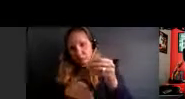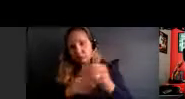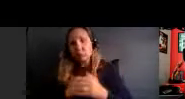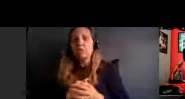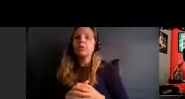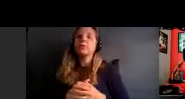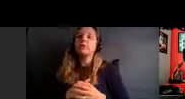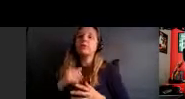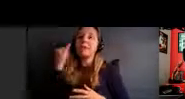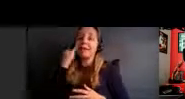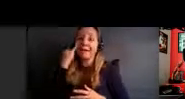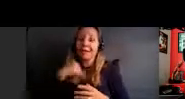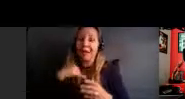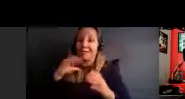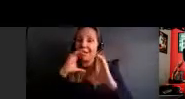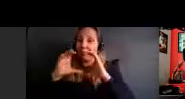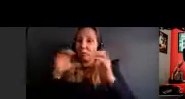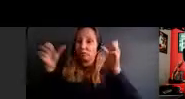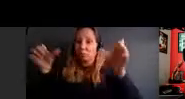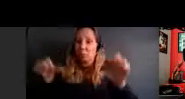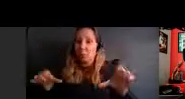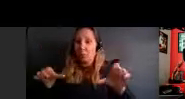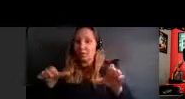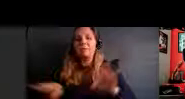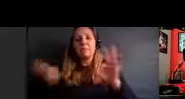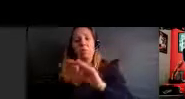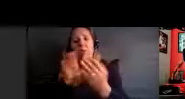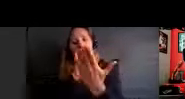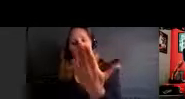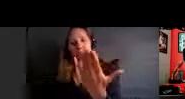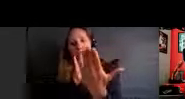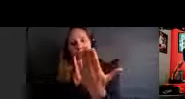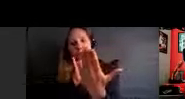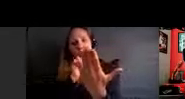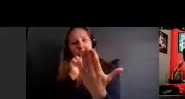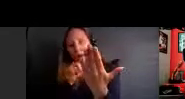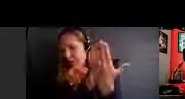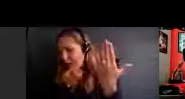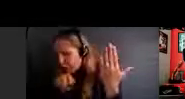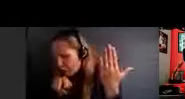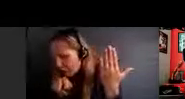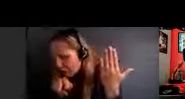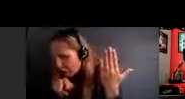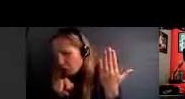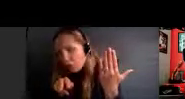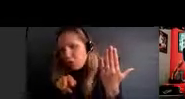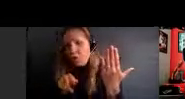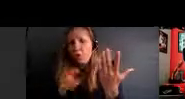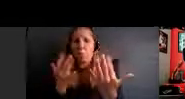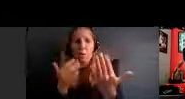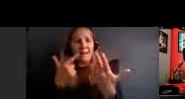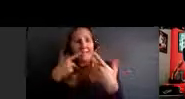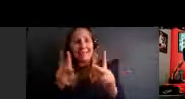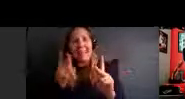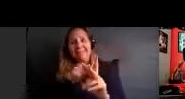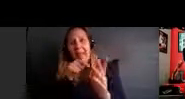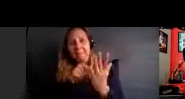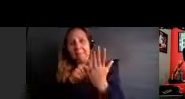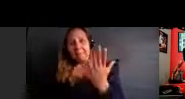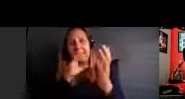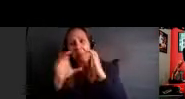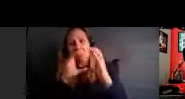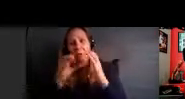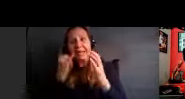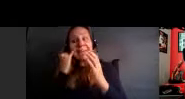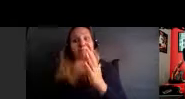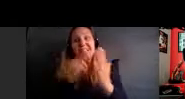have a communication board, remain face-to-face with them rather than looking at the board. Allow them to provide the communication, unless they're trying to get your